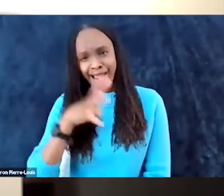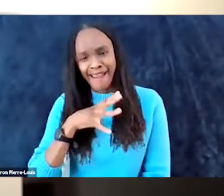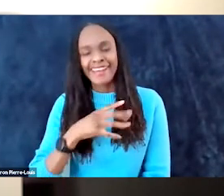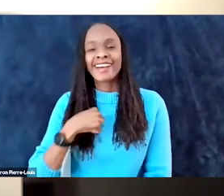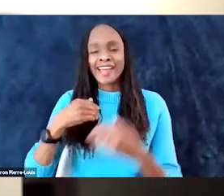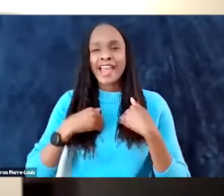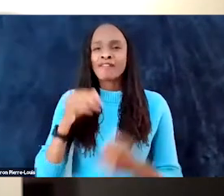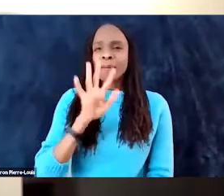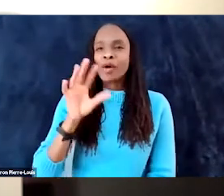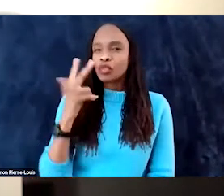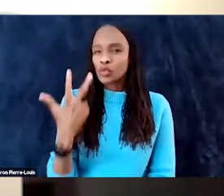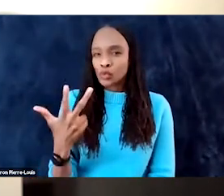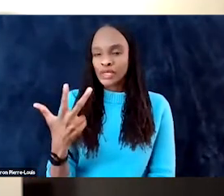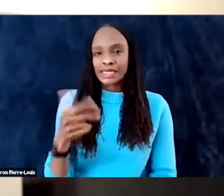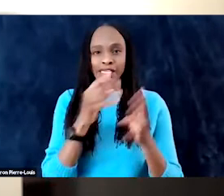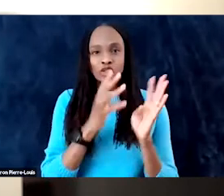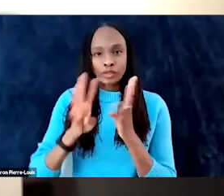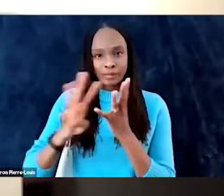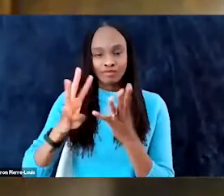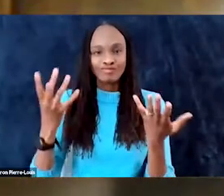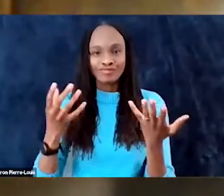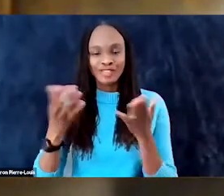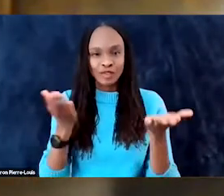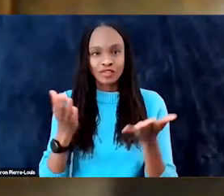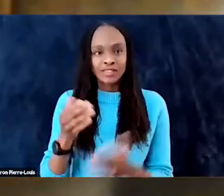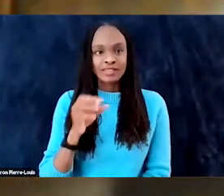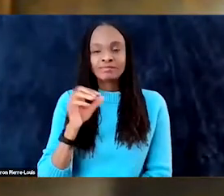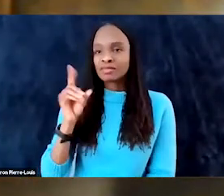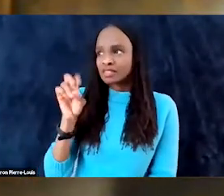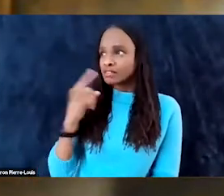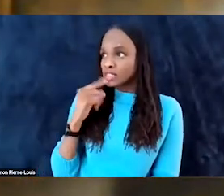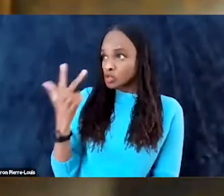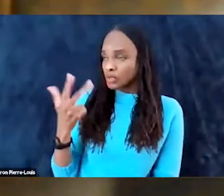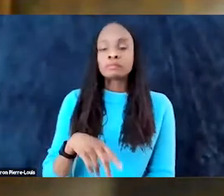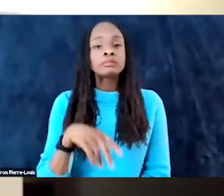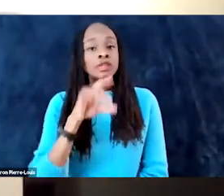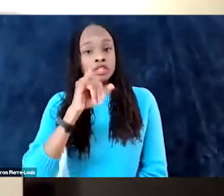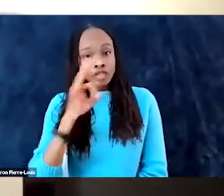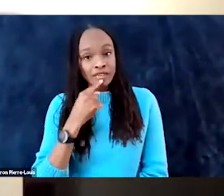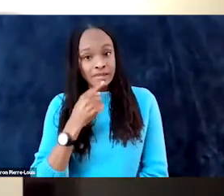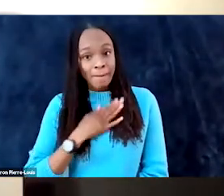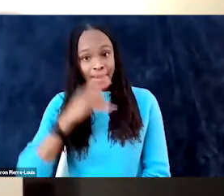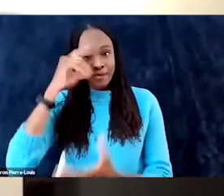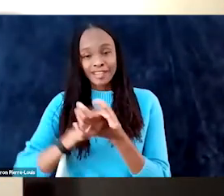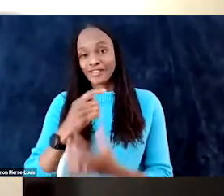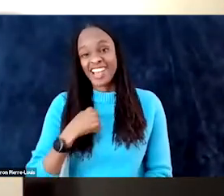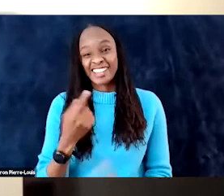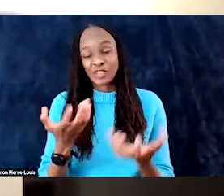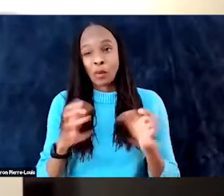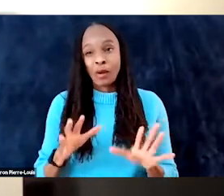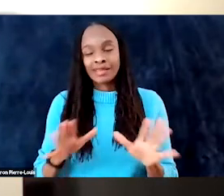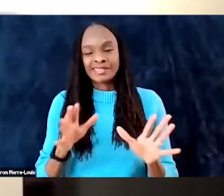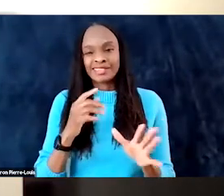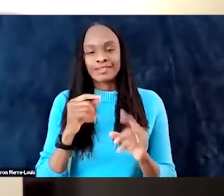about 3 streaming services. About 3. And my belief is, I don't want to be jargony